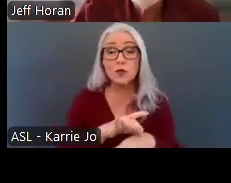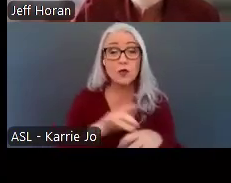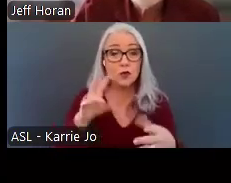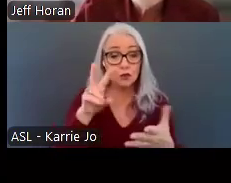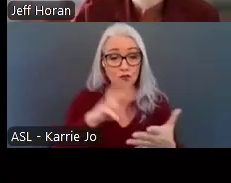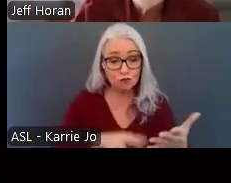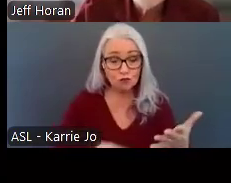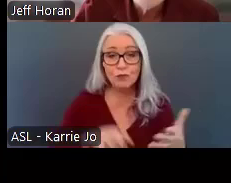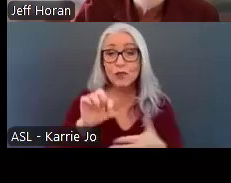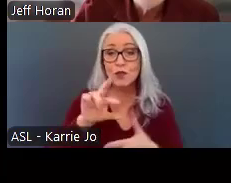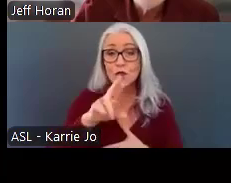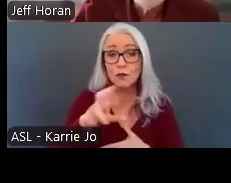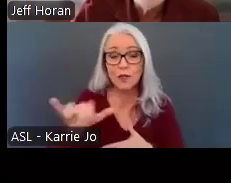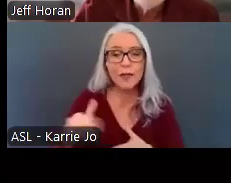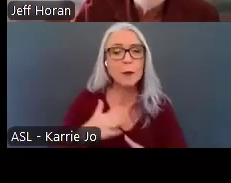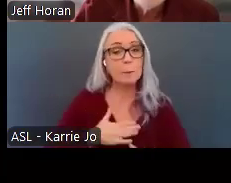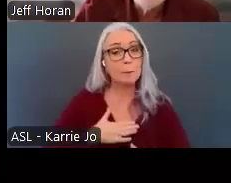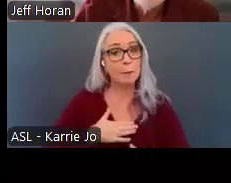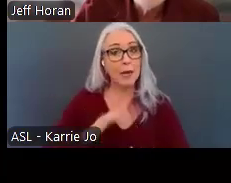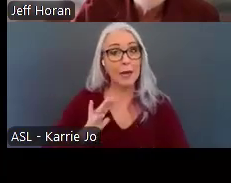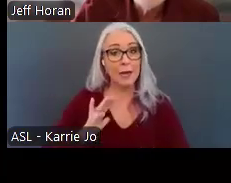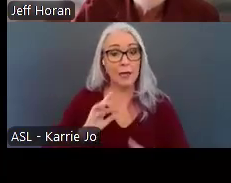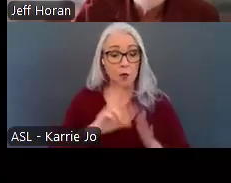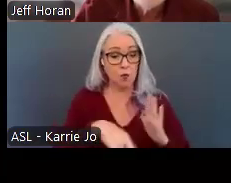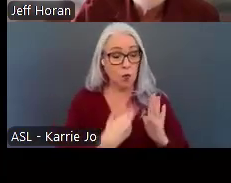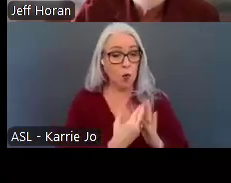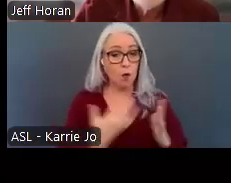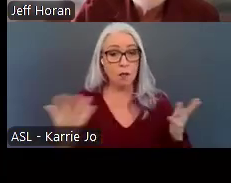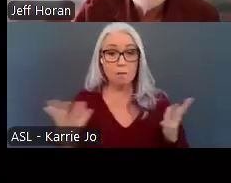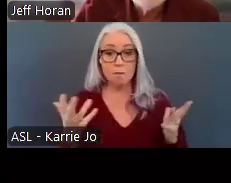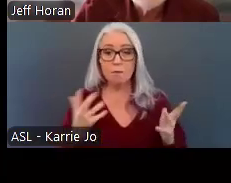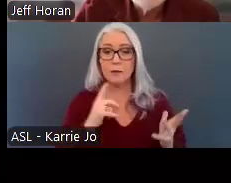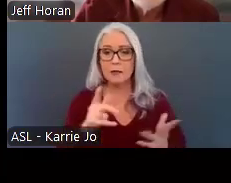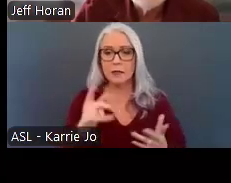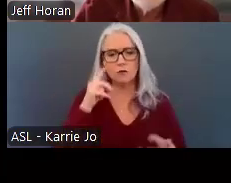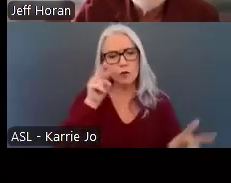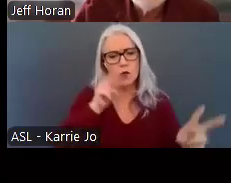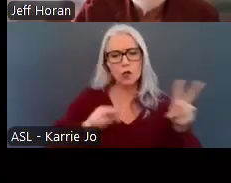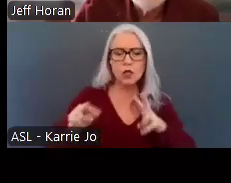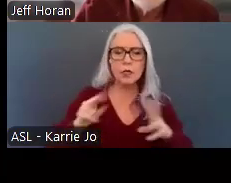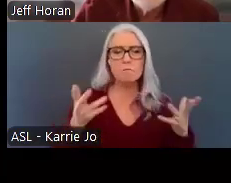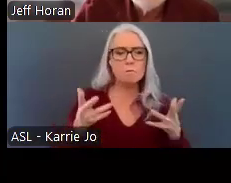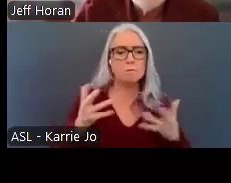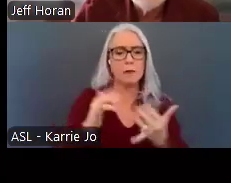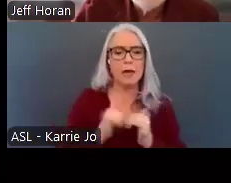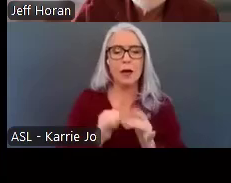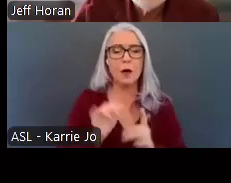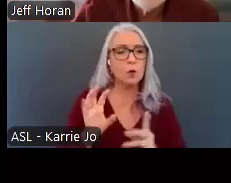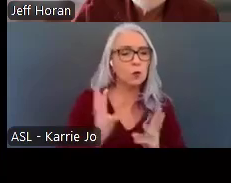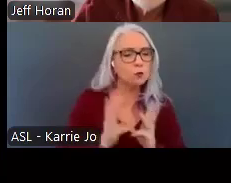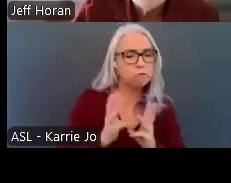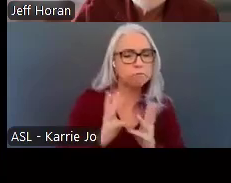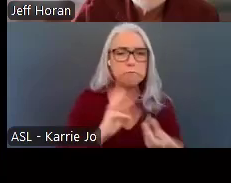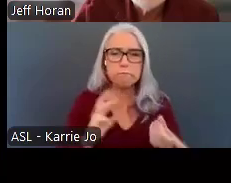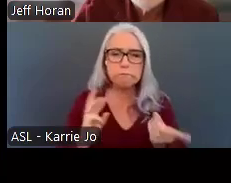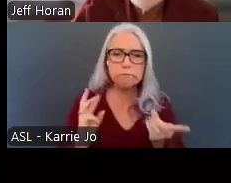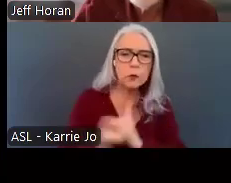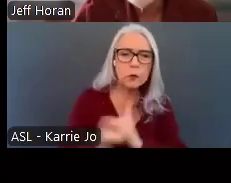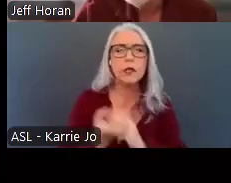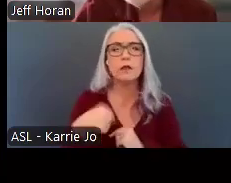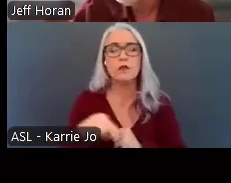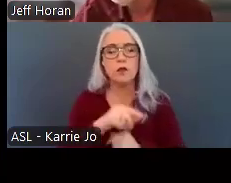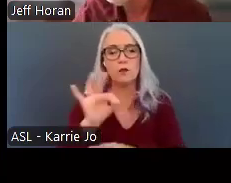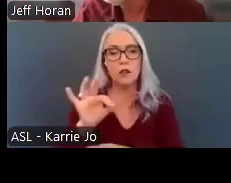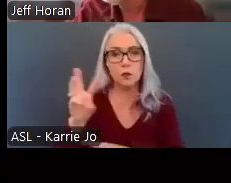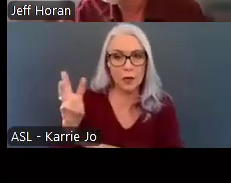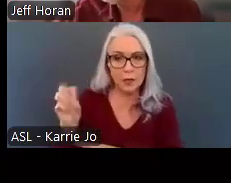charge here today is really to step back and think about the impacts of climate change on fish and wildlife in forested systems and what we can do